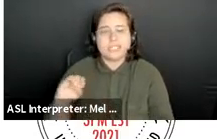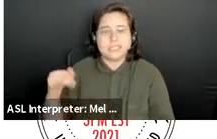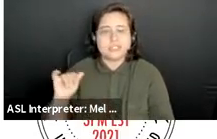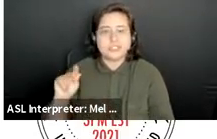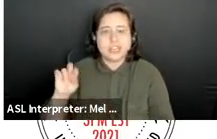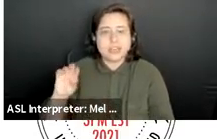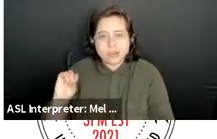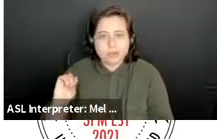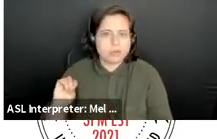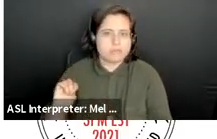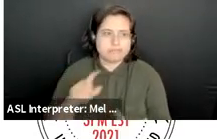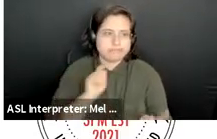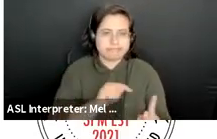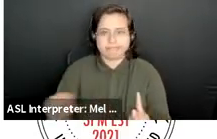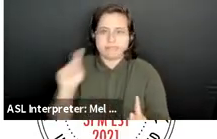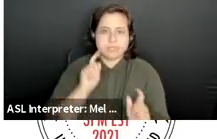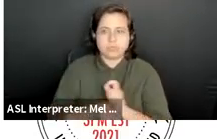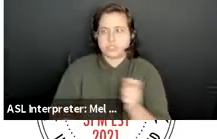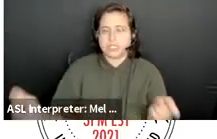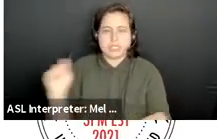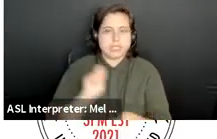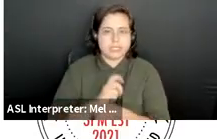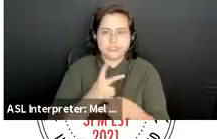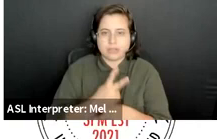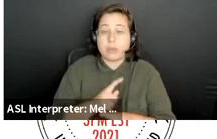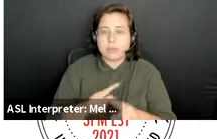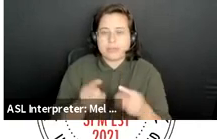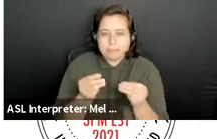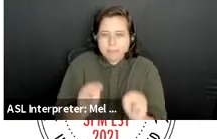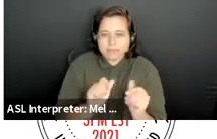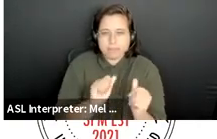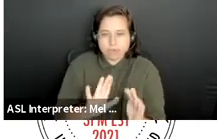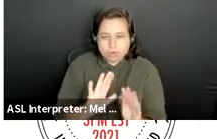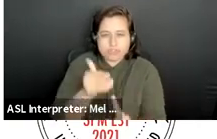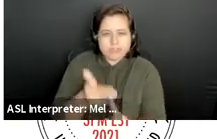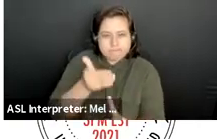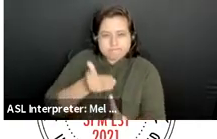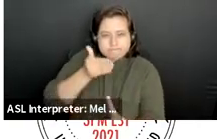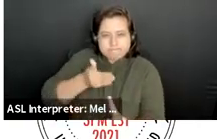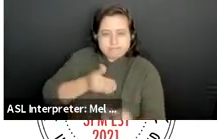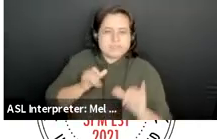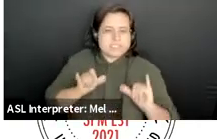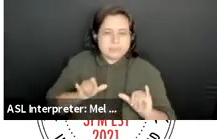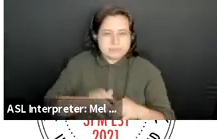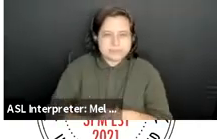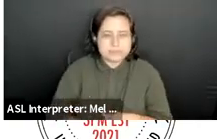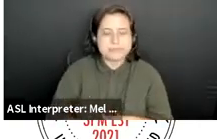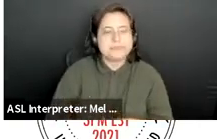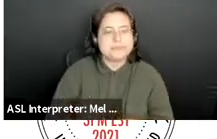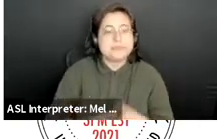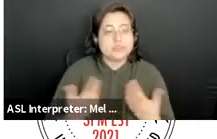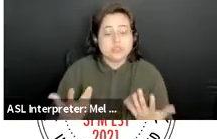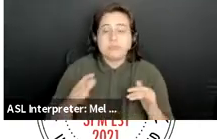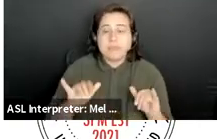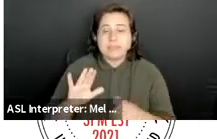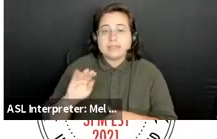to change the way that the calculation works, but the method remains the same. So that's the case study. I'd like to